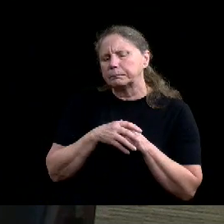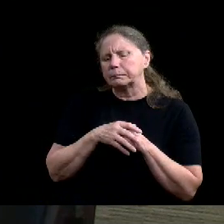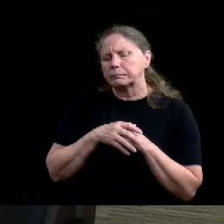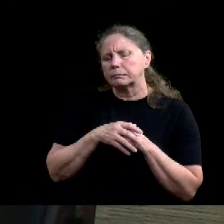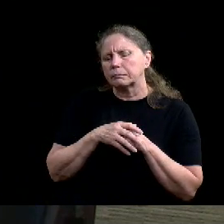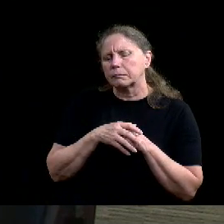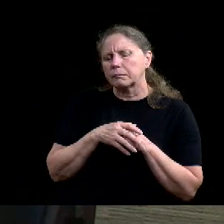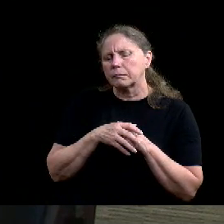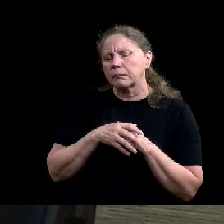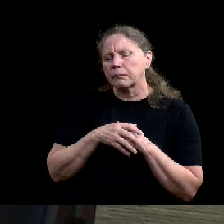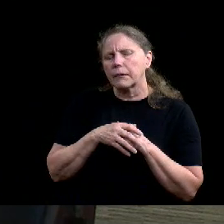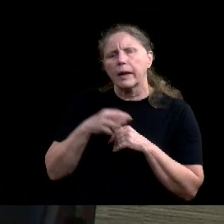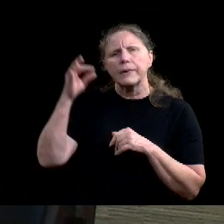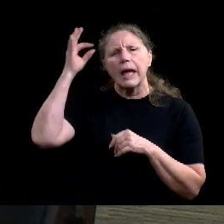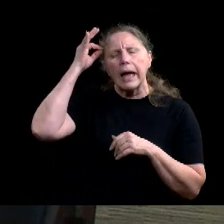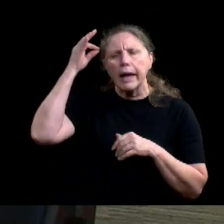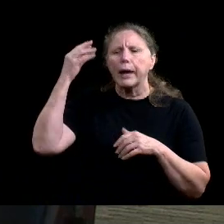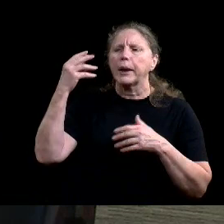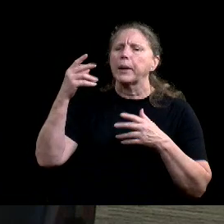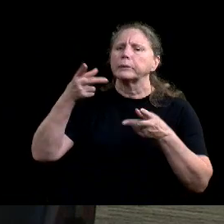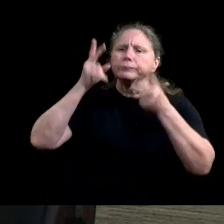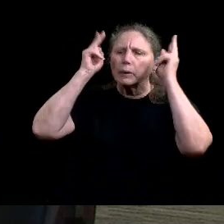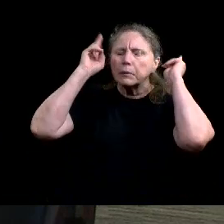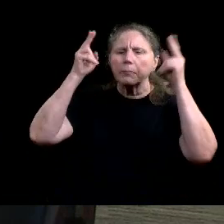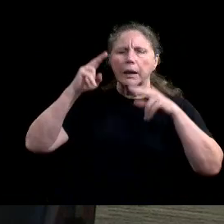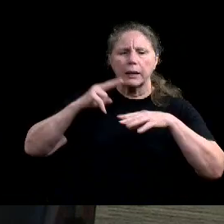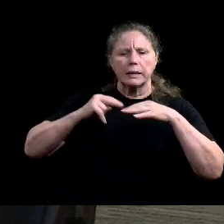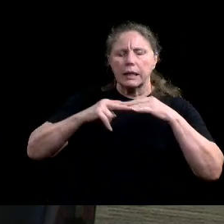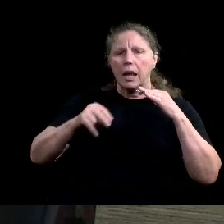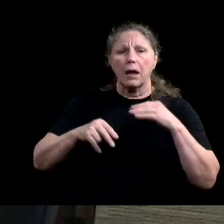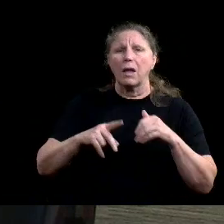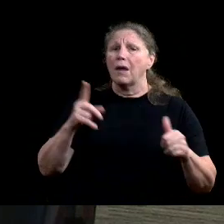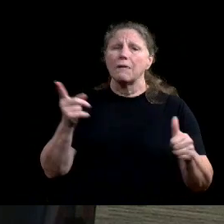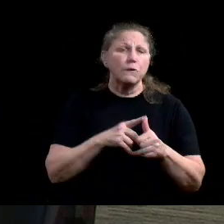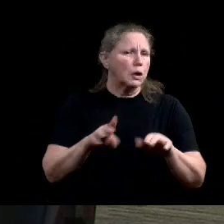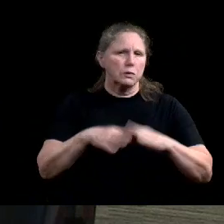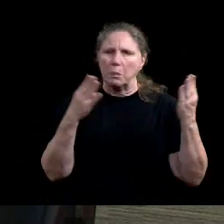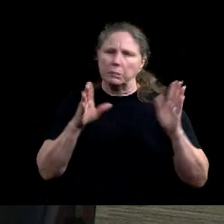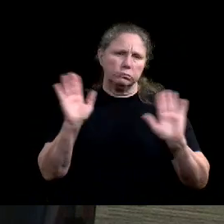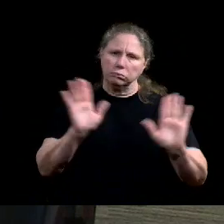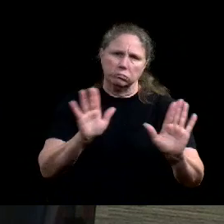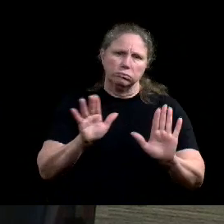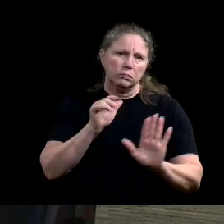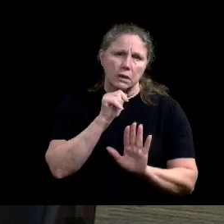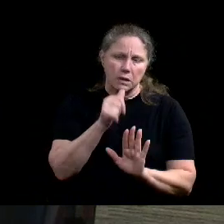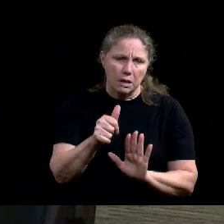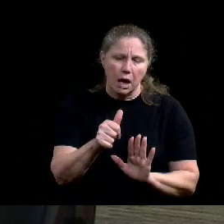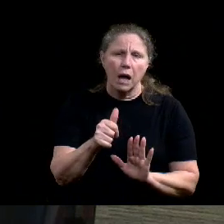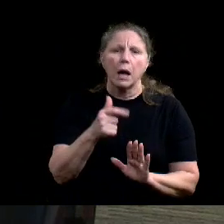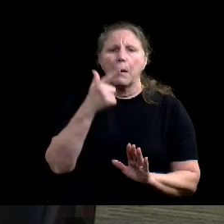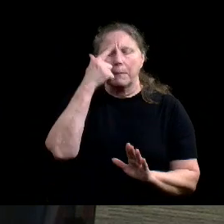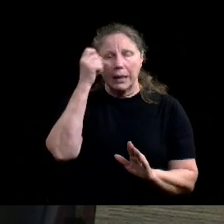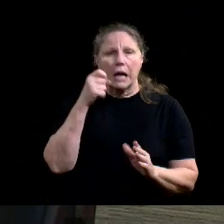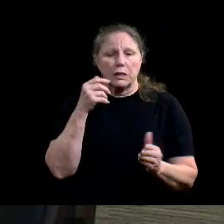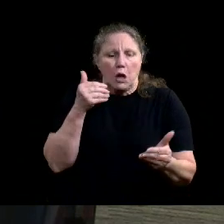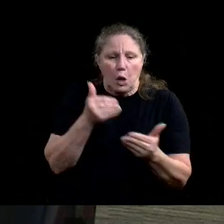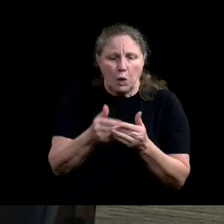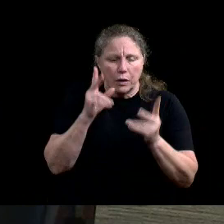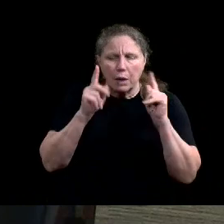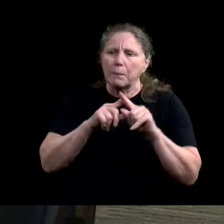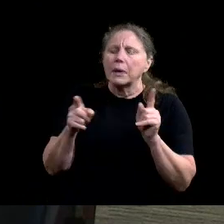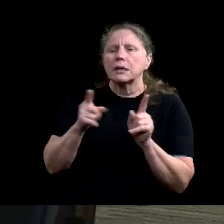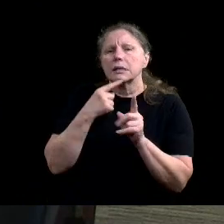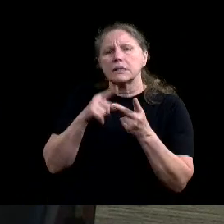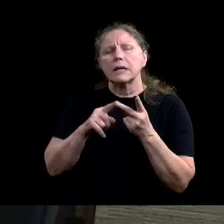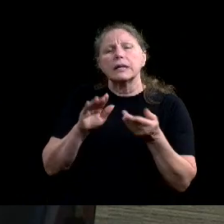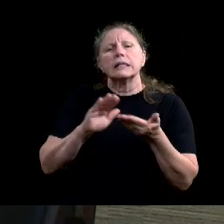not among the first businesses to open in the initial phase due to contact. You also said that the city is developing their own plan to reopen, but you're going